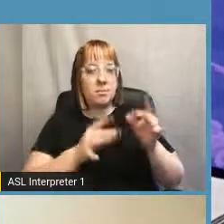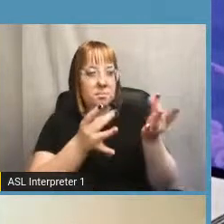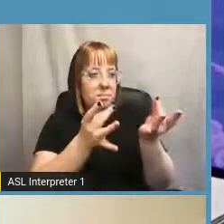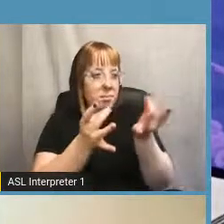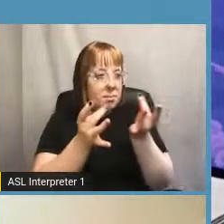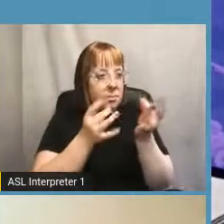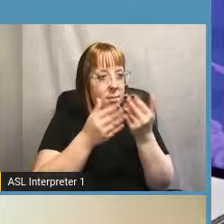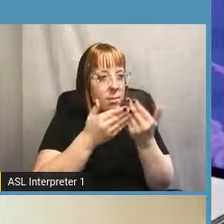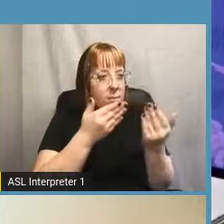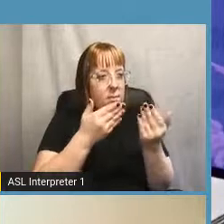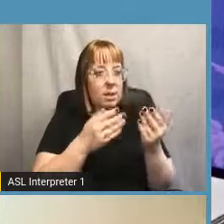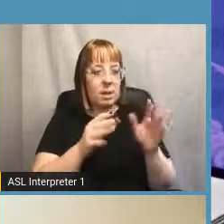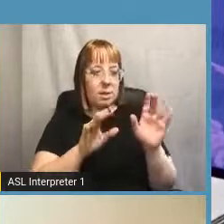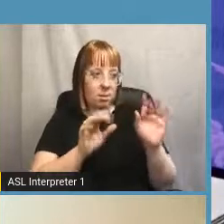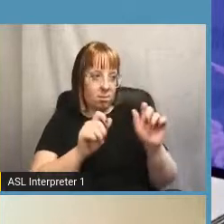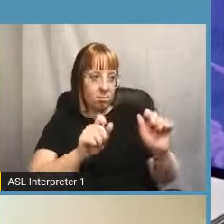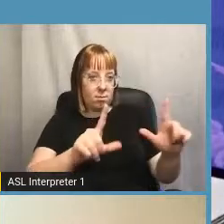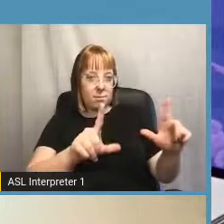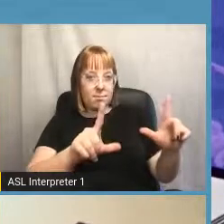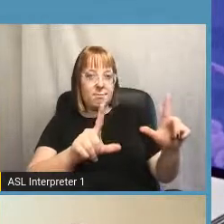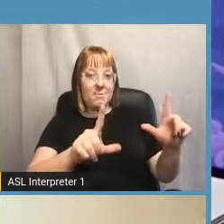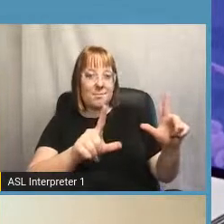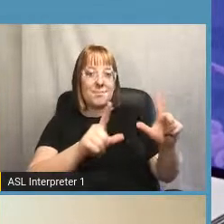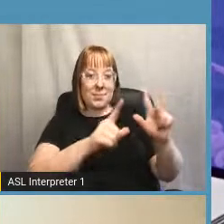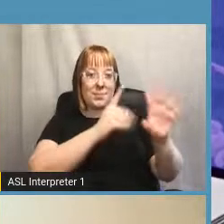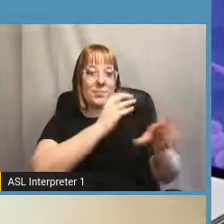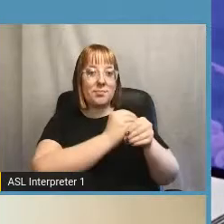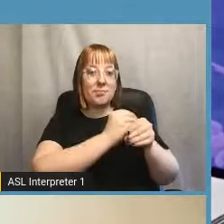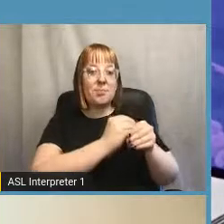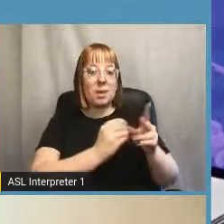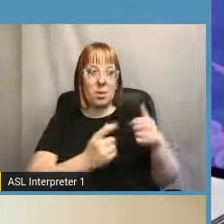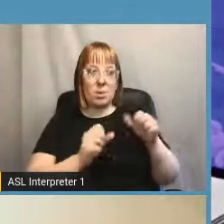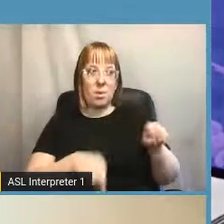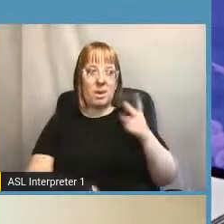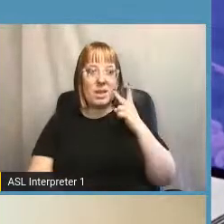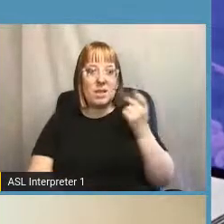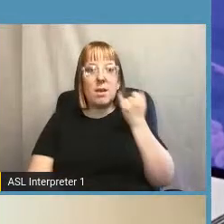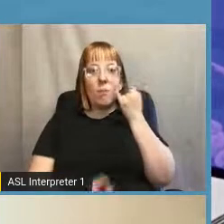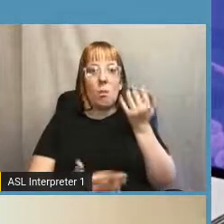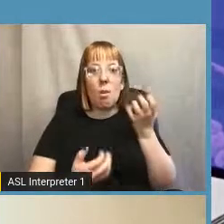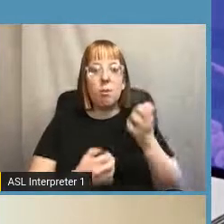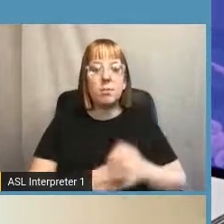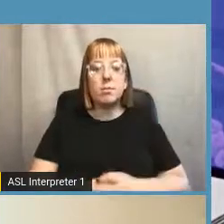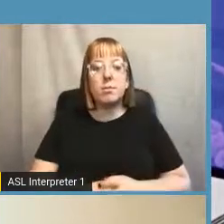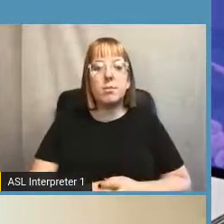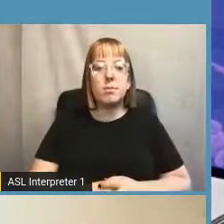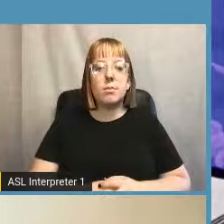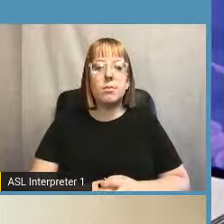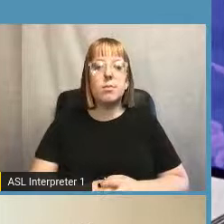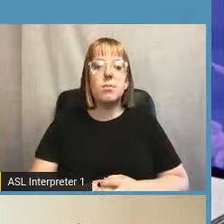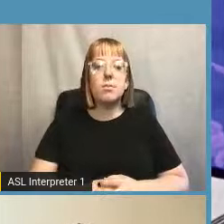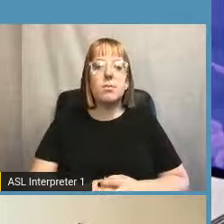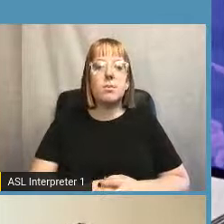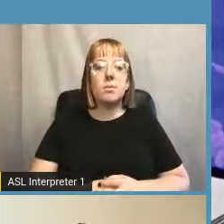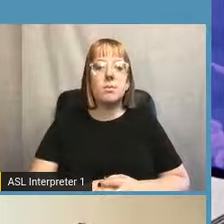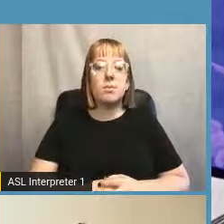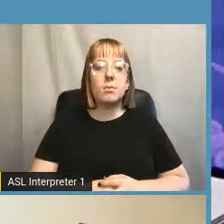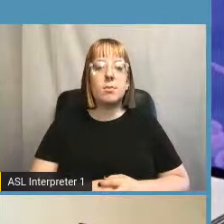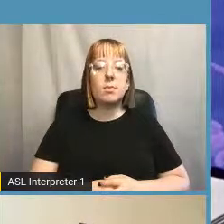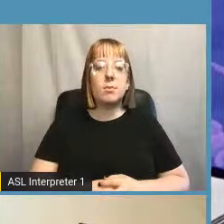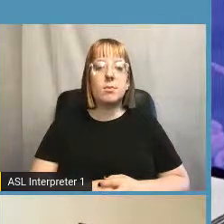and then added it to the display. And then you can see that it's, you can click on these kind of, there's these